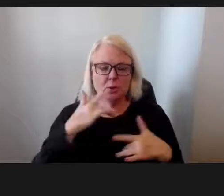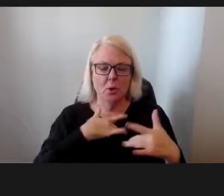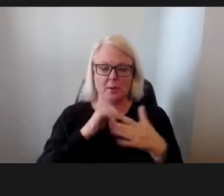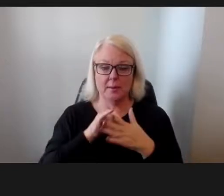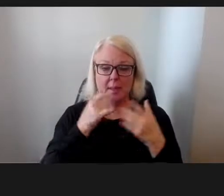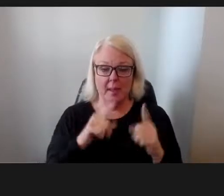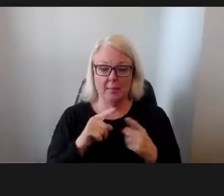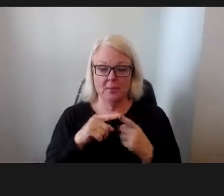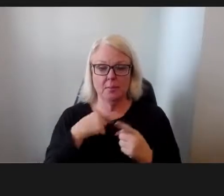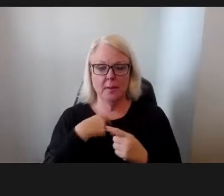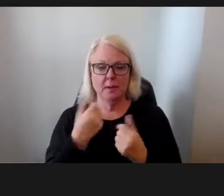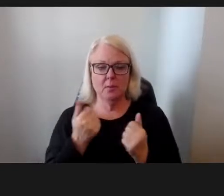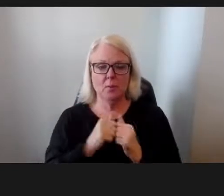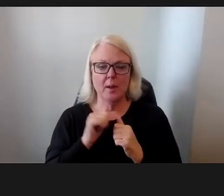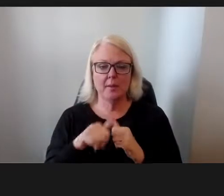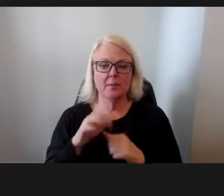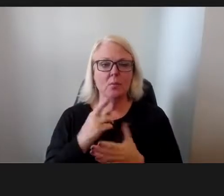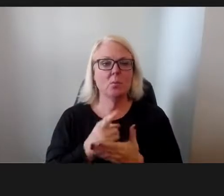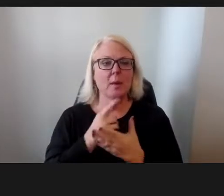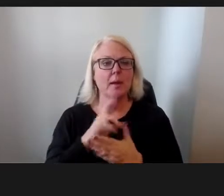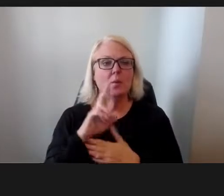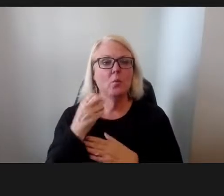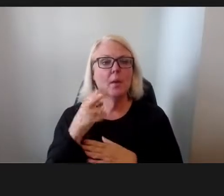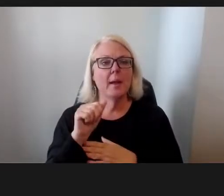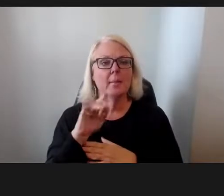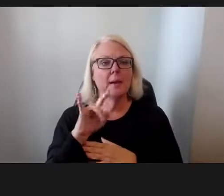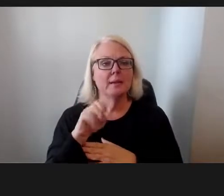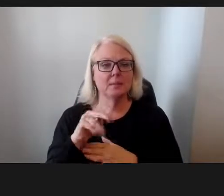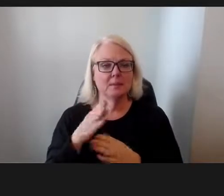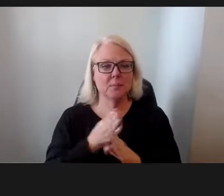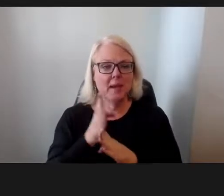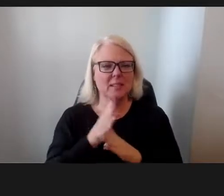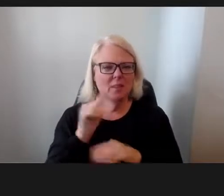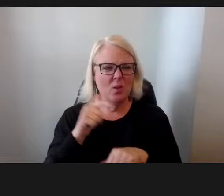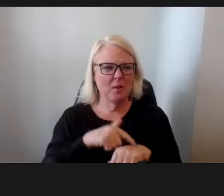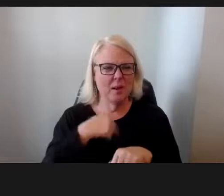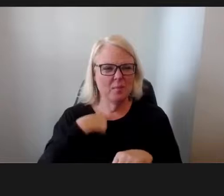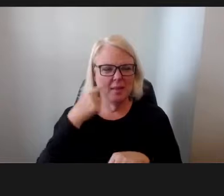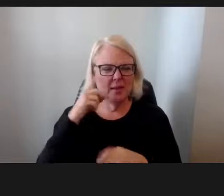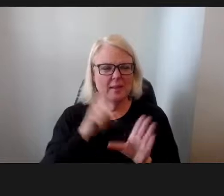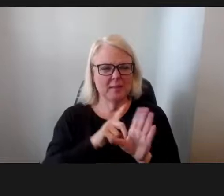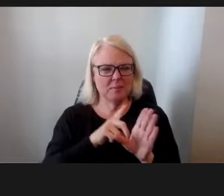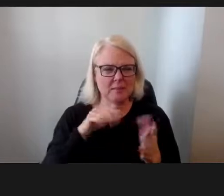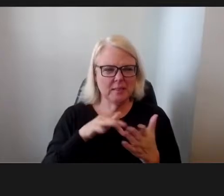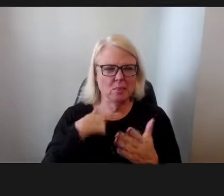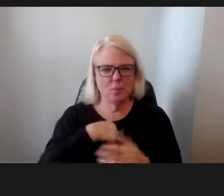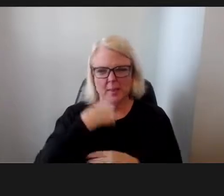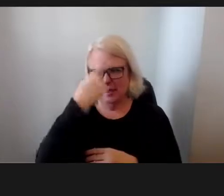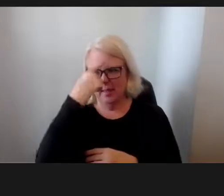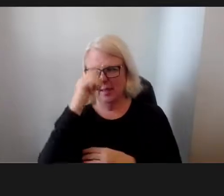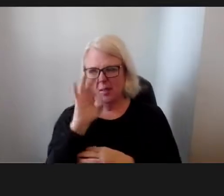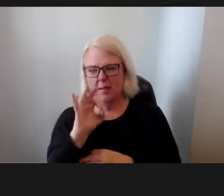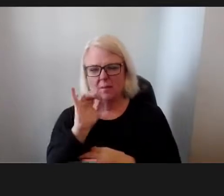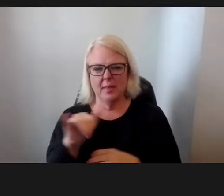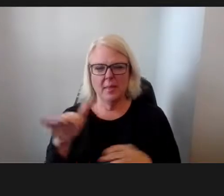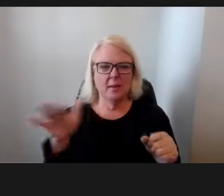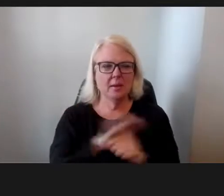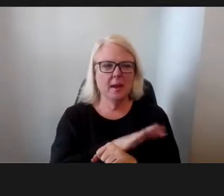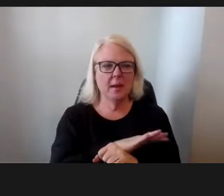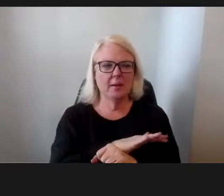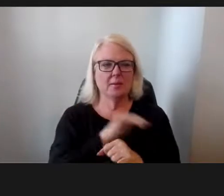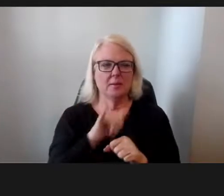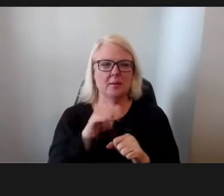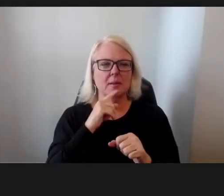happens to me with rehabilitation specialists all the time. I think in disability studies, we tend to think of the entire discipline